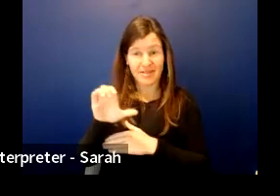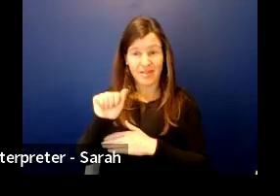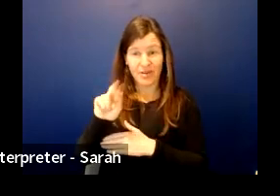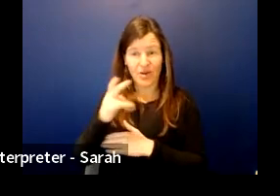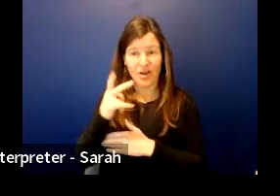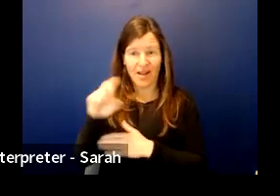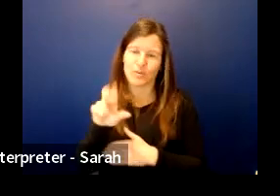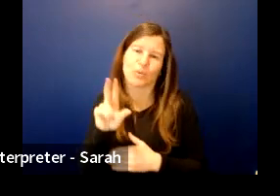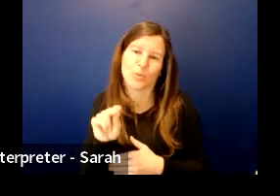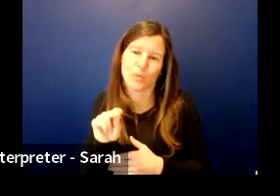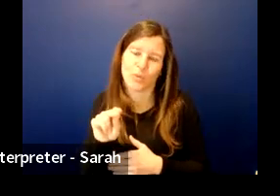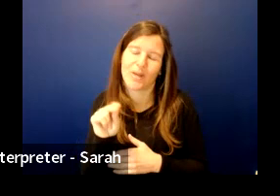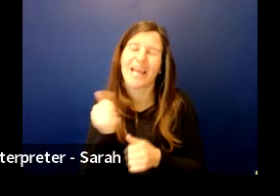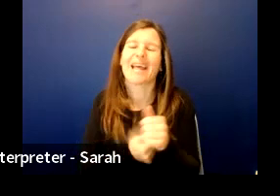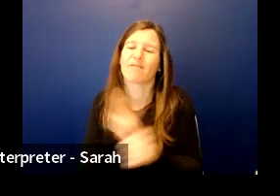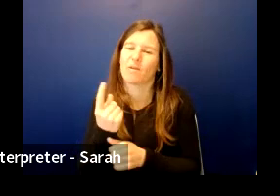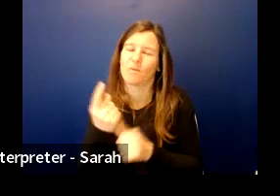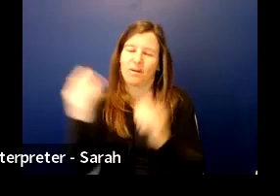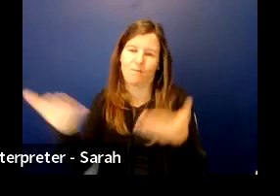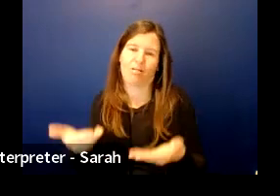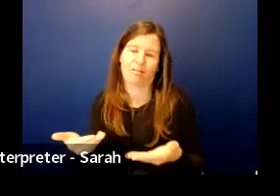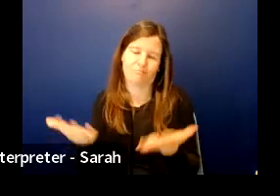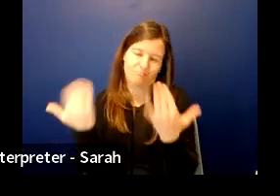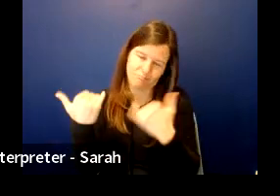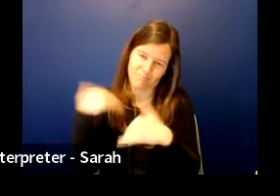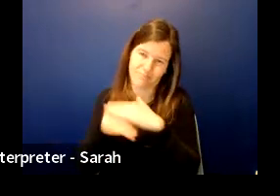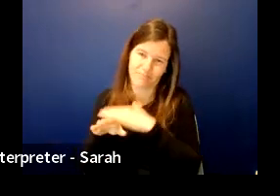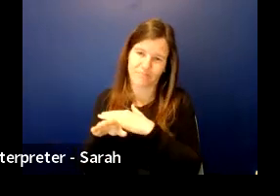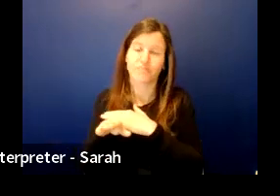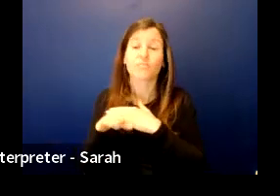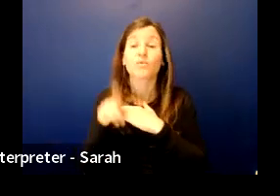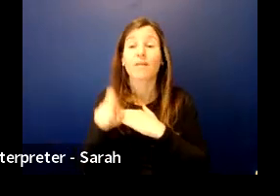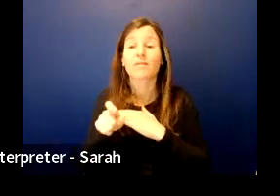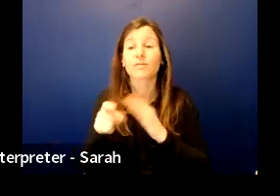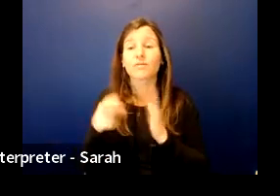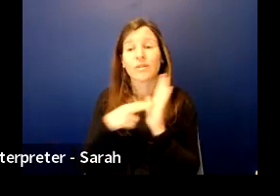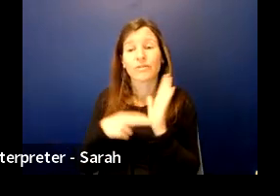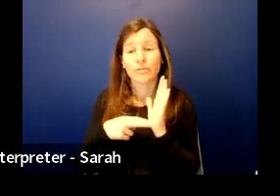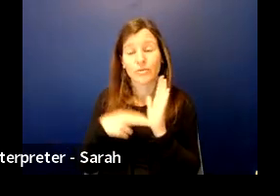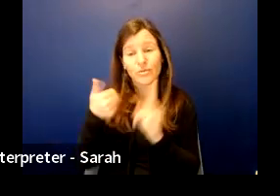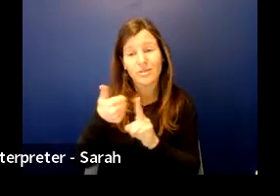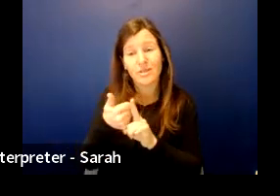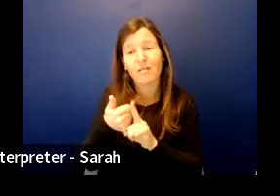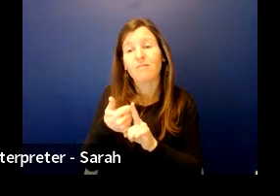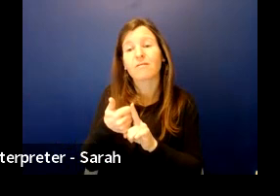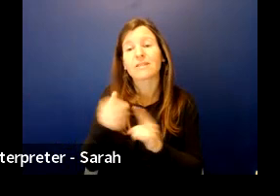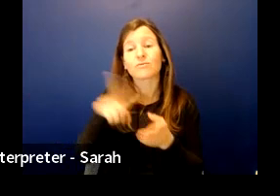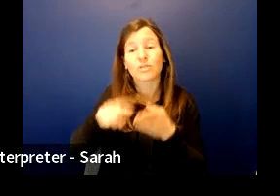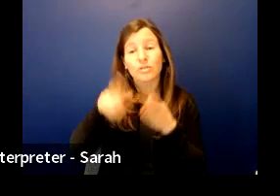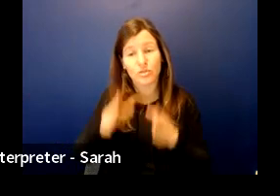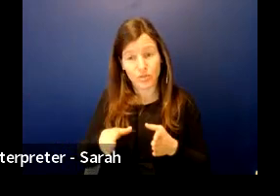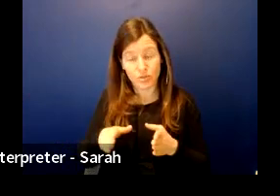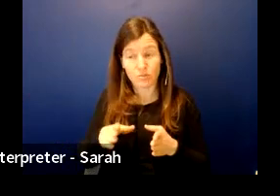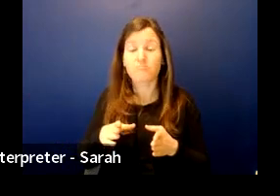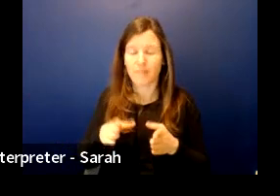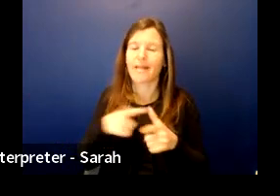welcome. Everyone's welcome. You just need to come and register as a researcher, and then you can access the